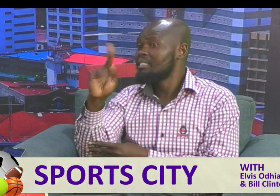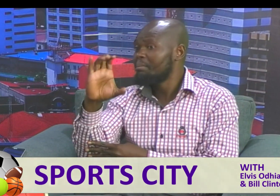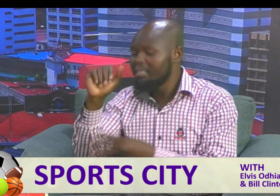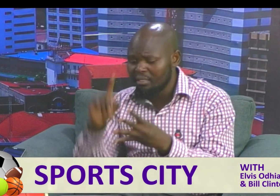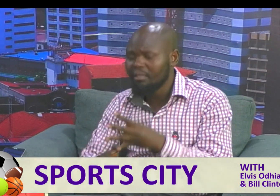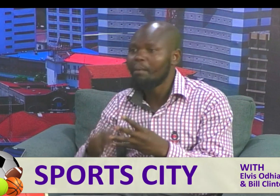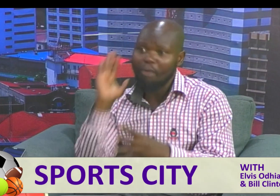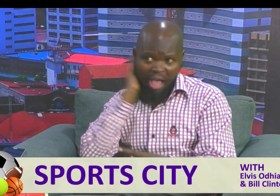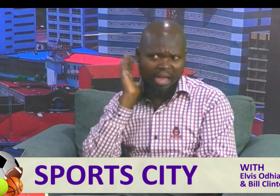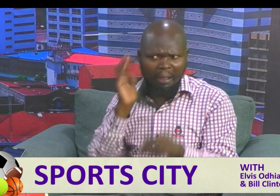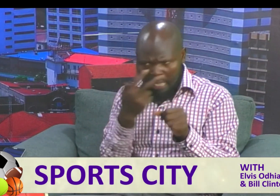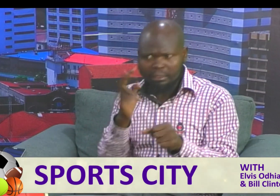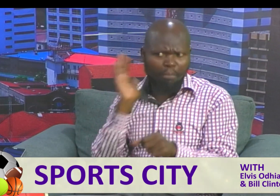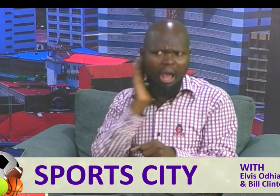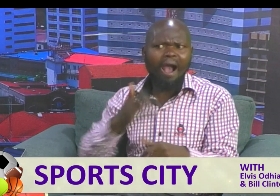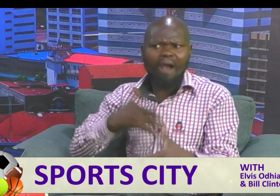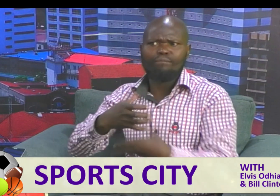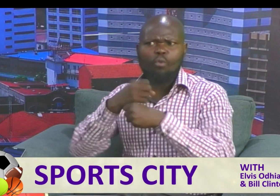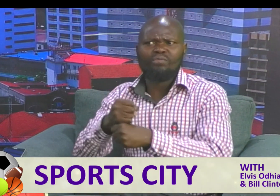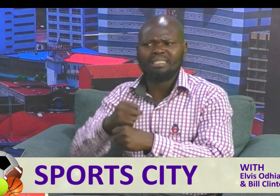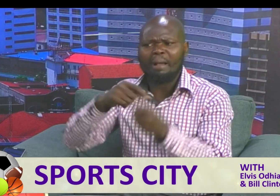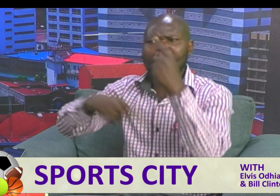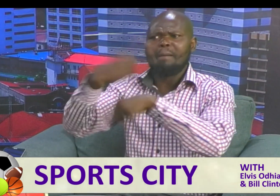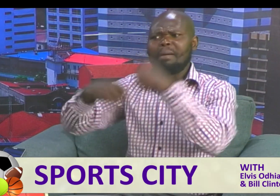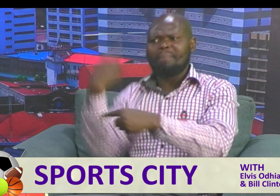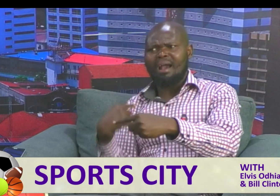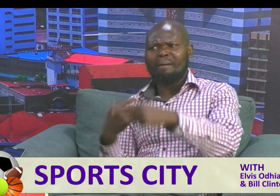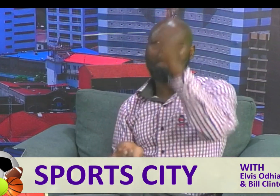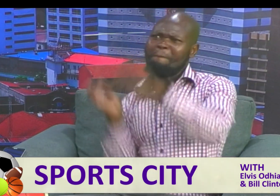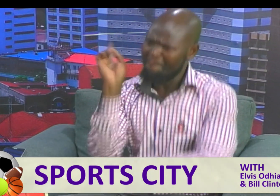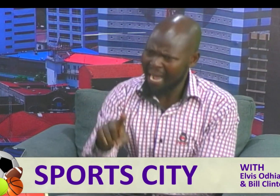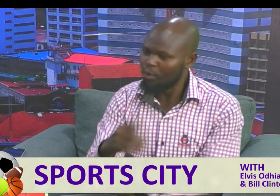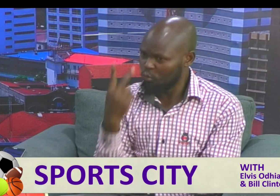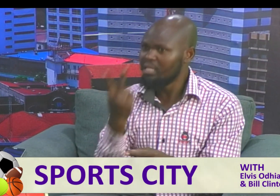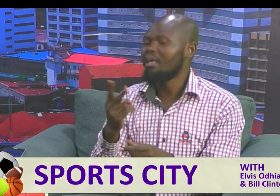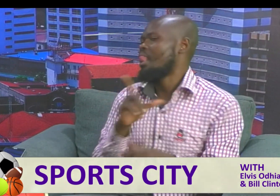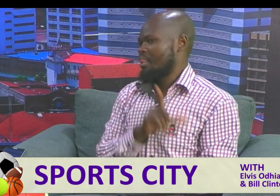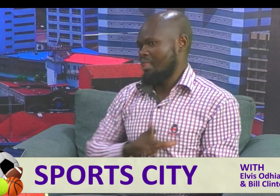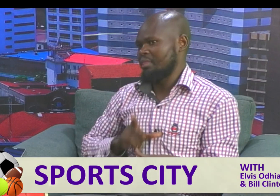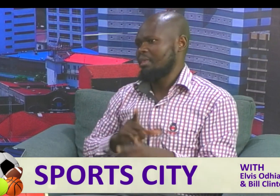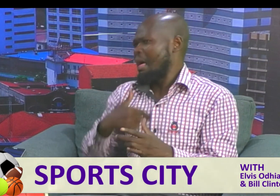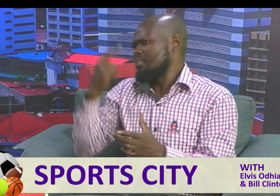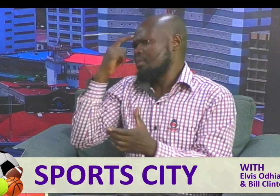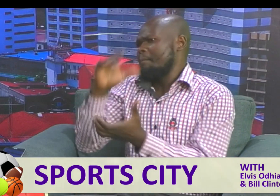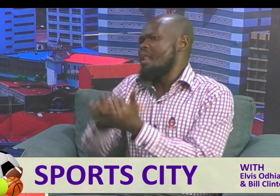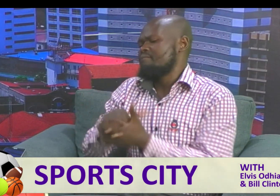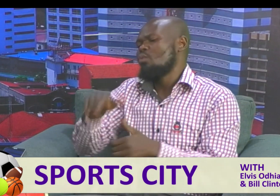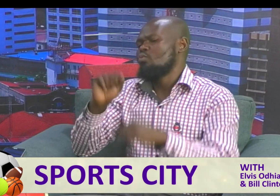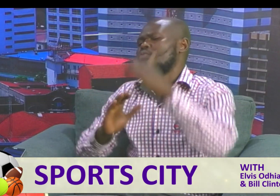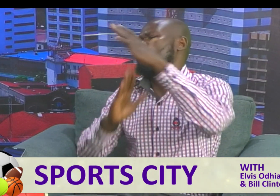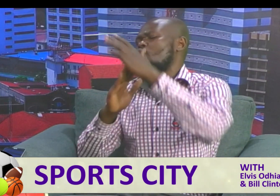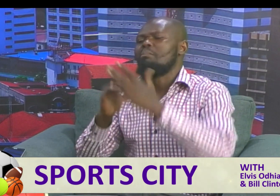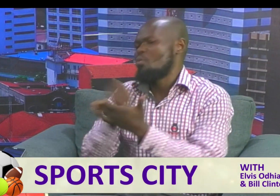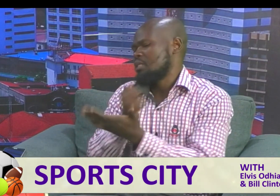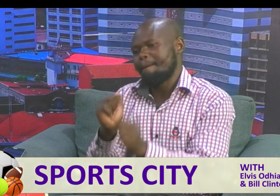Mahia, Tusker, KCB, right, Muranga. And I've seen that Muranga, they do have that confidence because you see they go back and they come